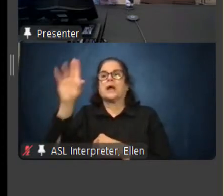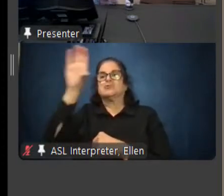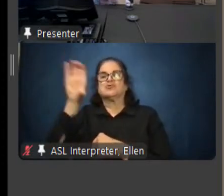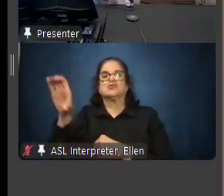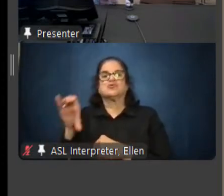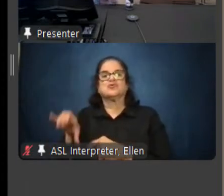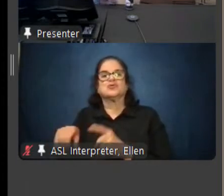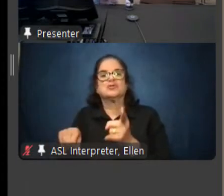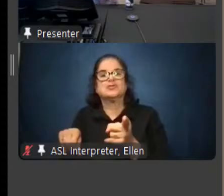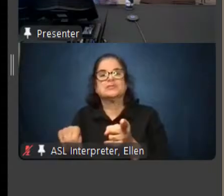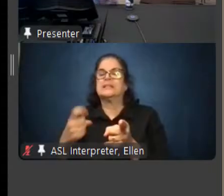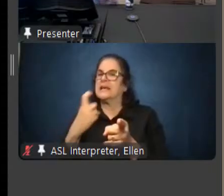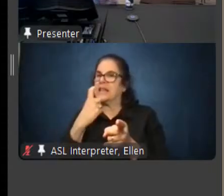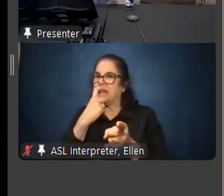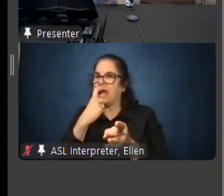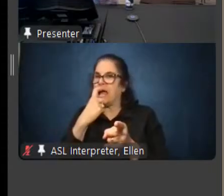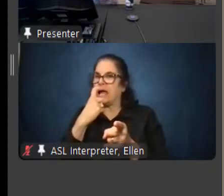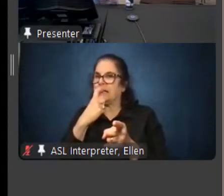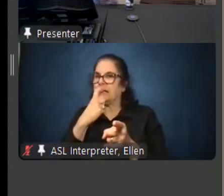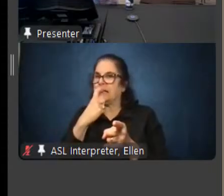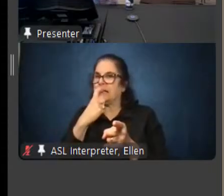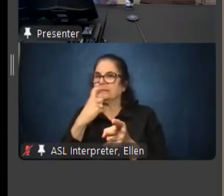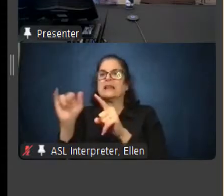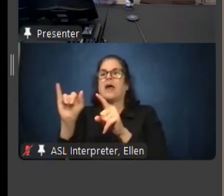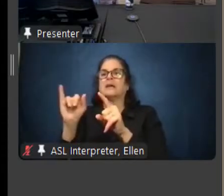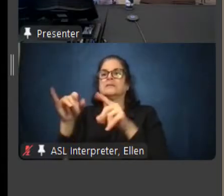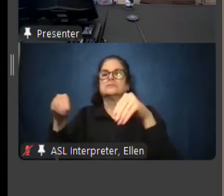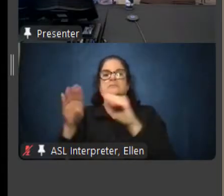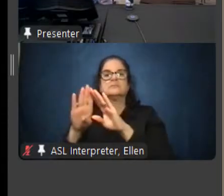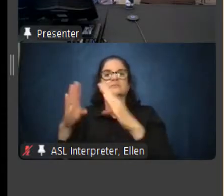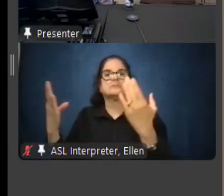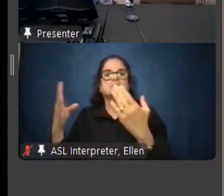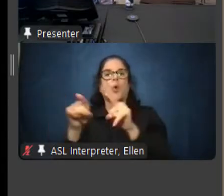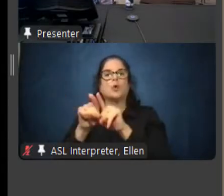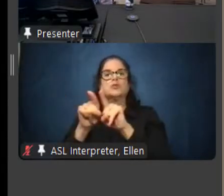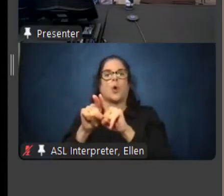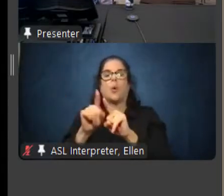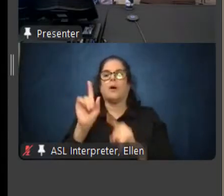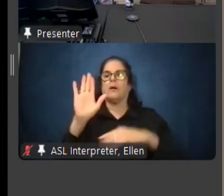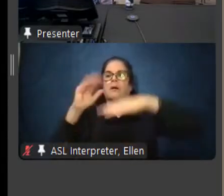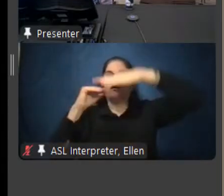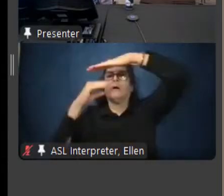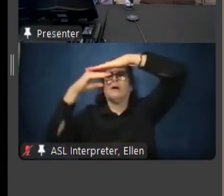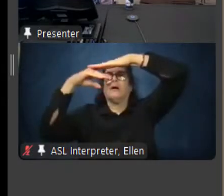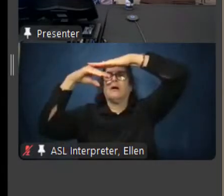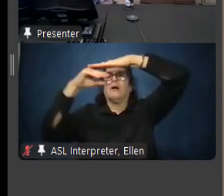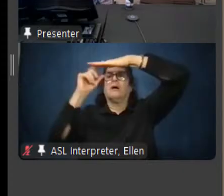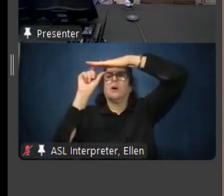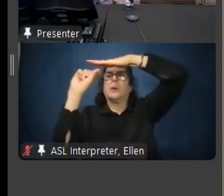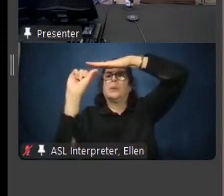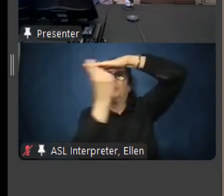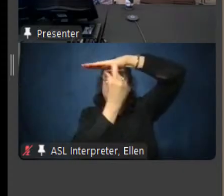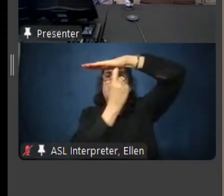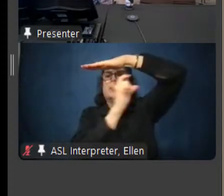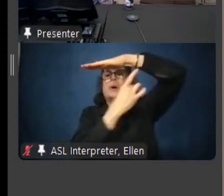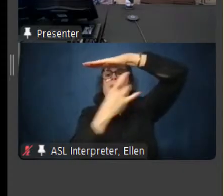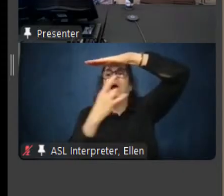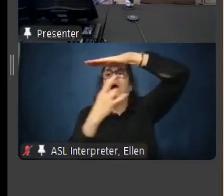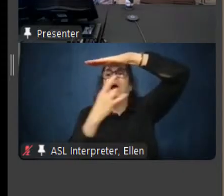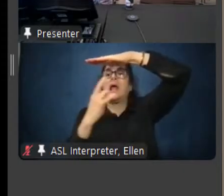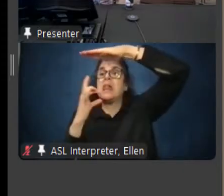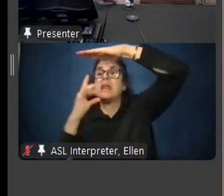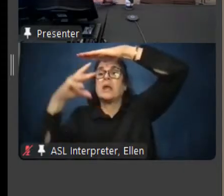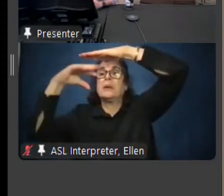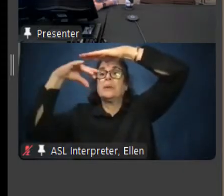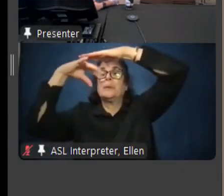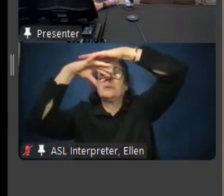as this, what we call the trapezoid or Tetris lighting that can change colors and work in lighting displays based on seasonal lighting. If you wanted to do red and green at